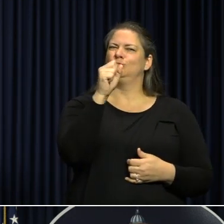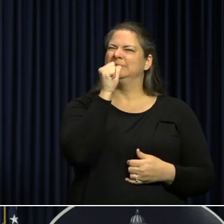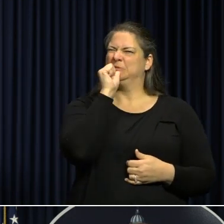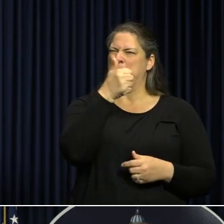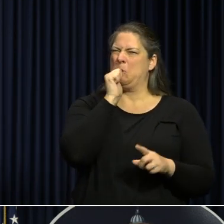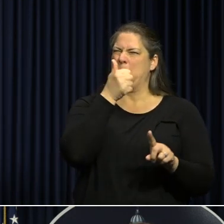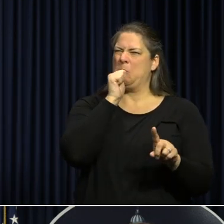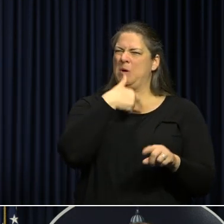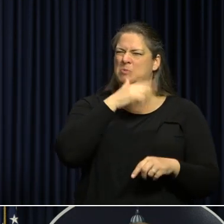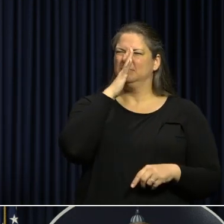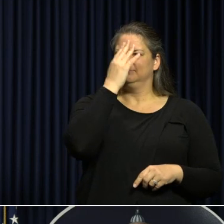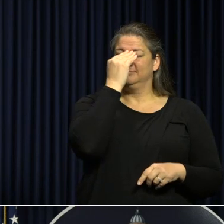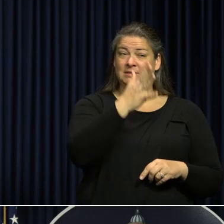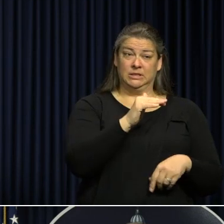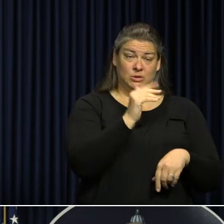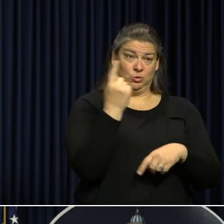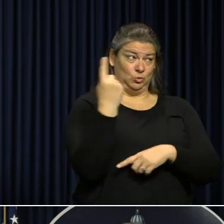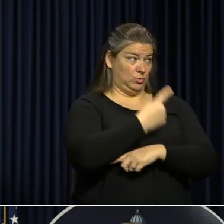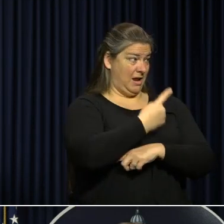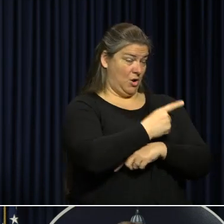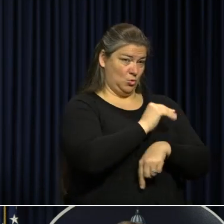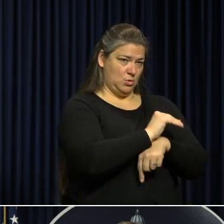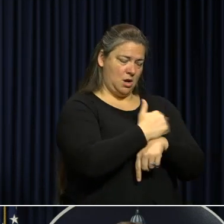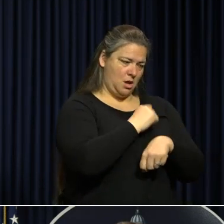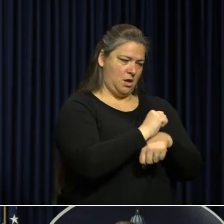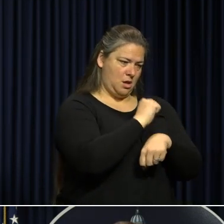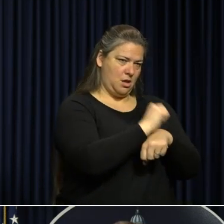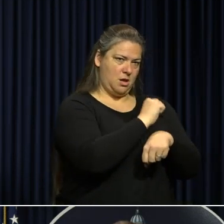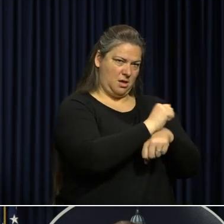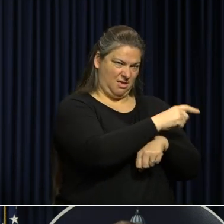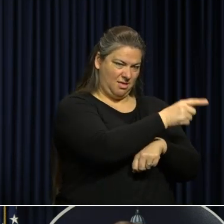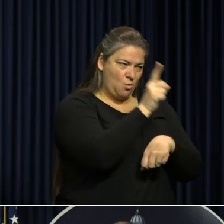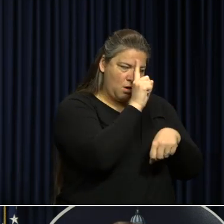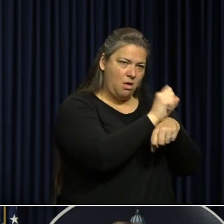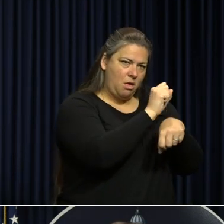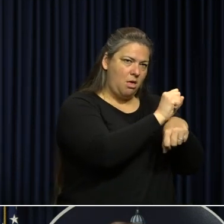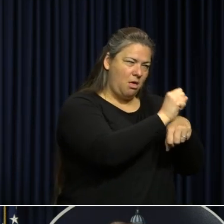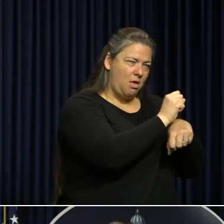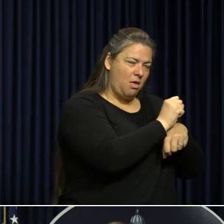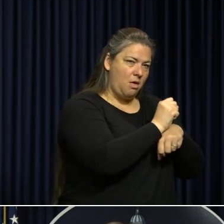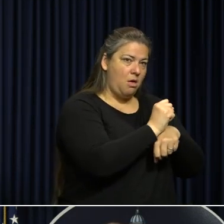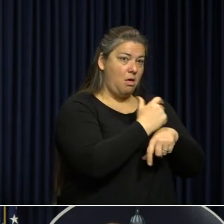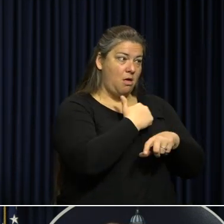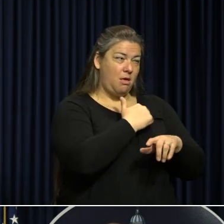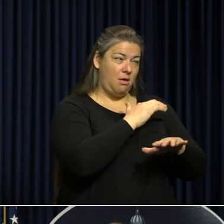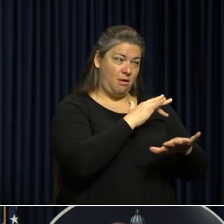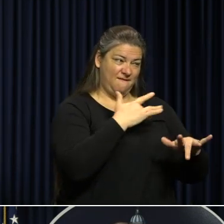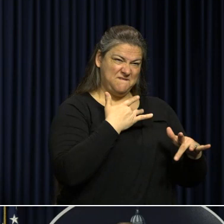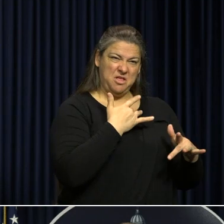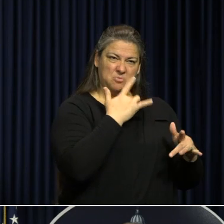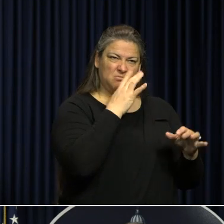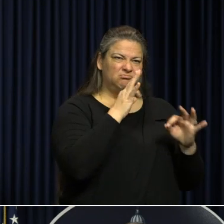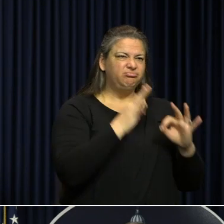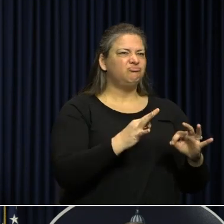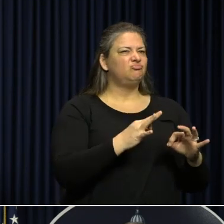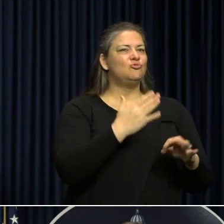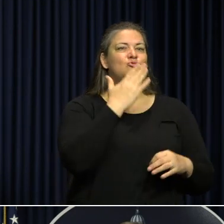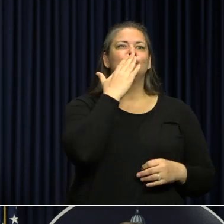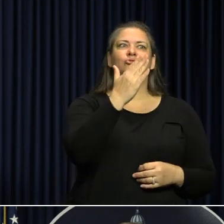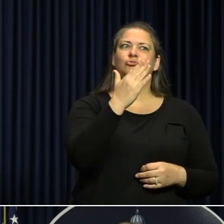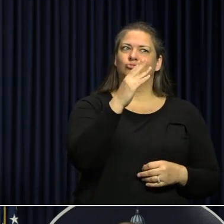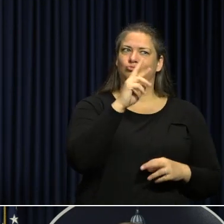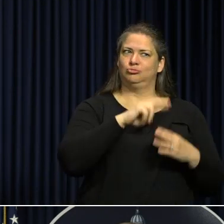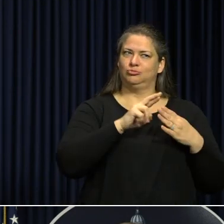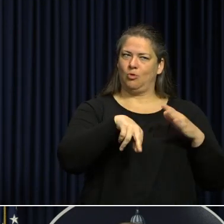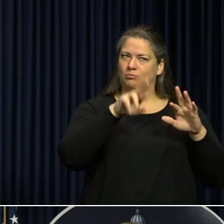night, today, and tonight, and we believe that it's going to secure some really good results. If you applied